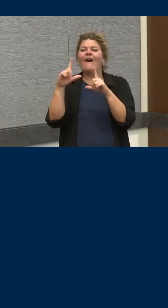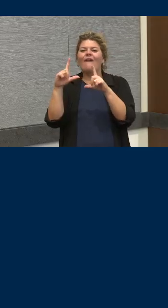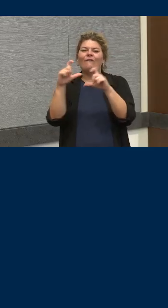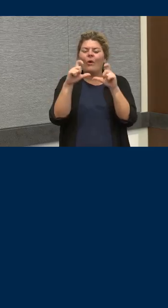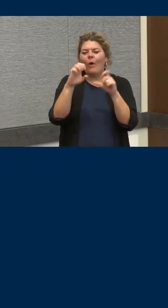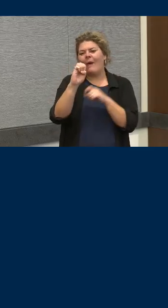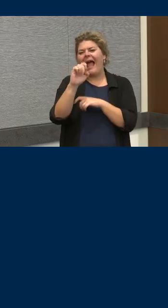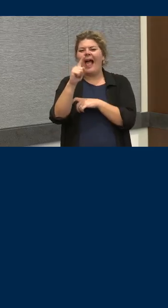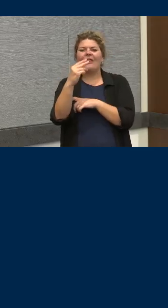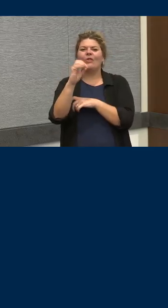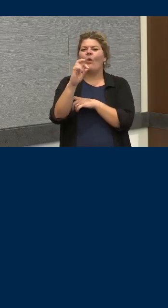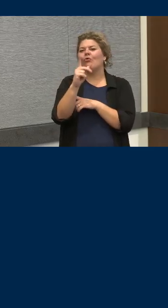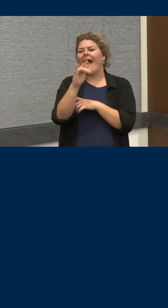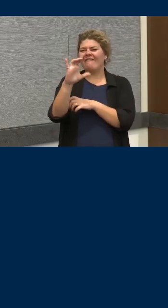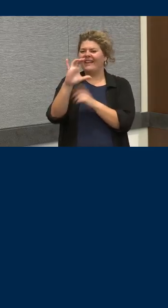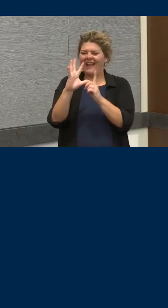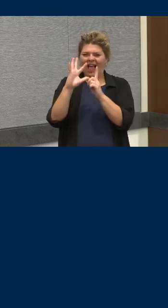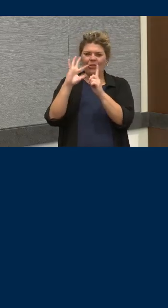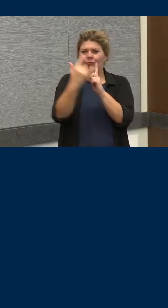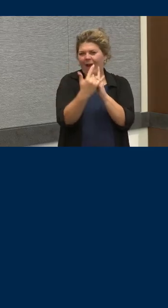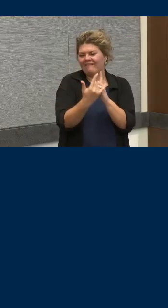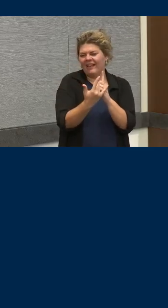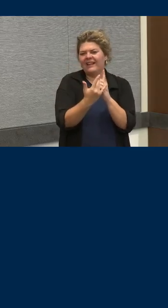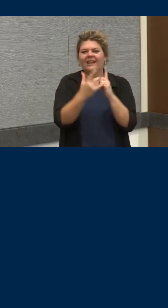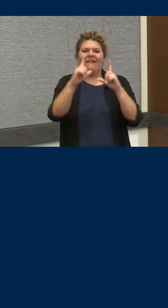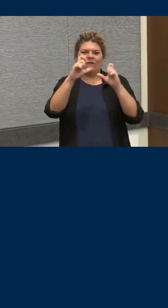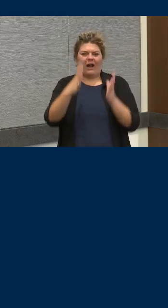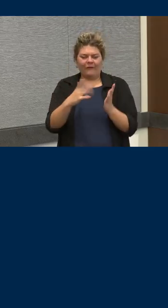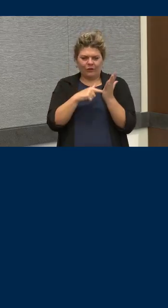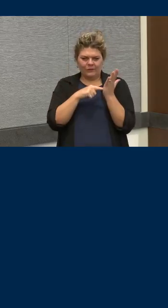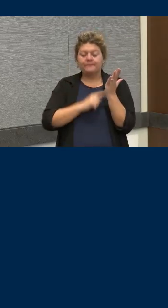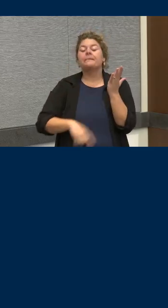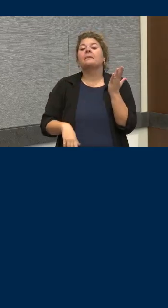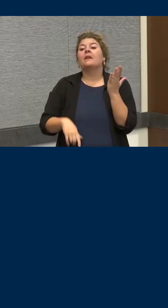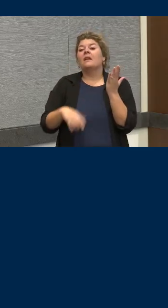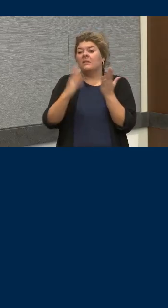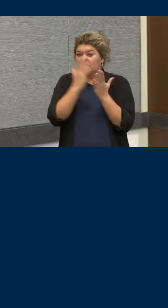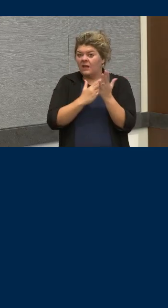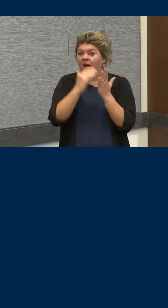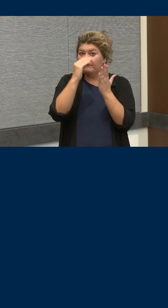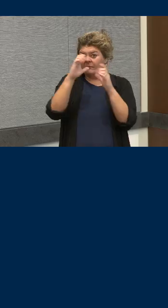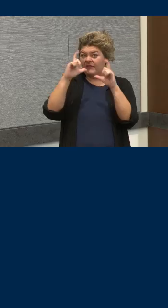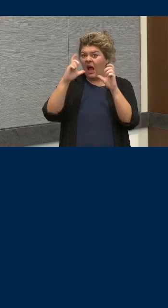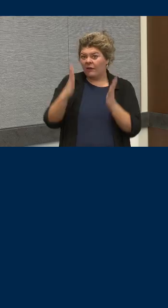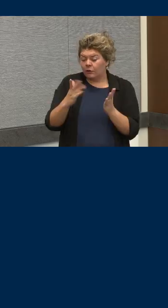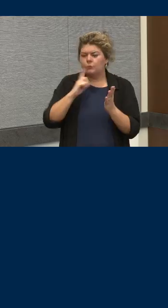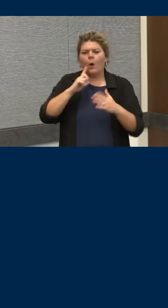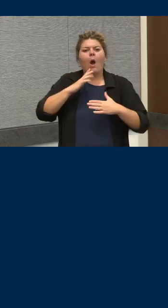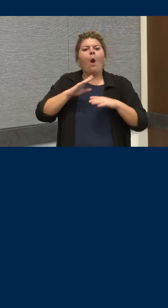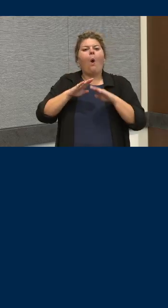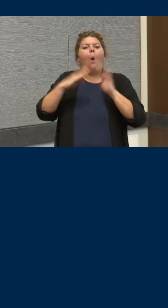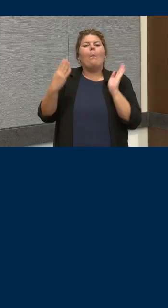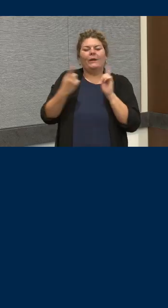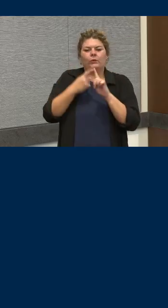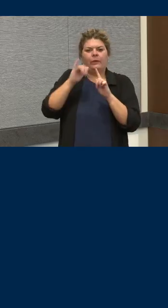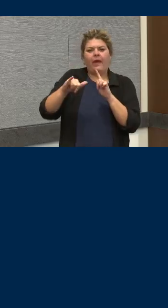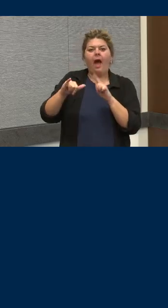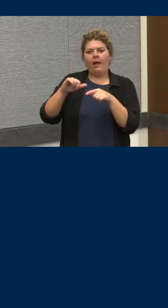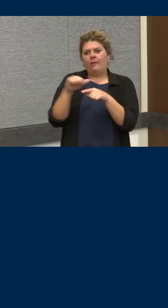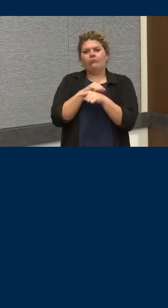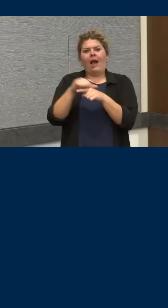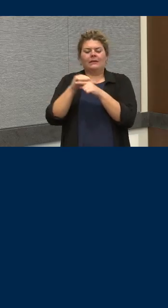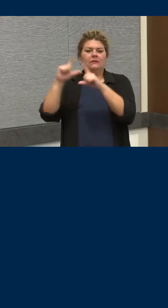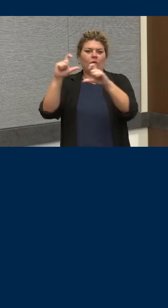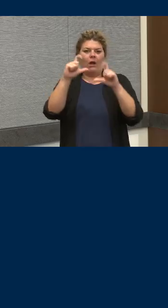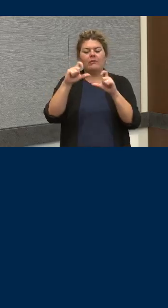artists. Significantly, some professional photographers were open to the conceit of photographic practice